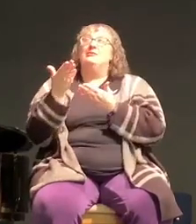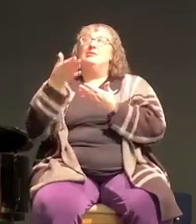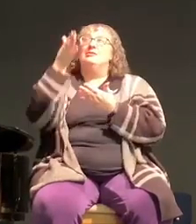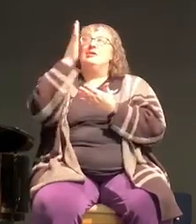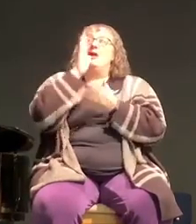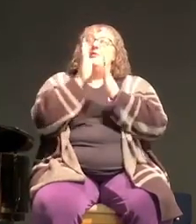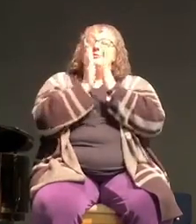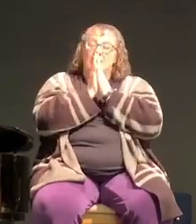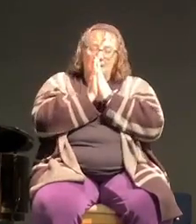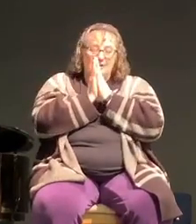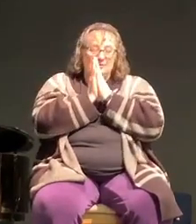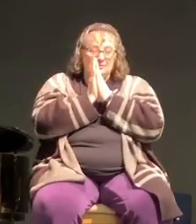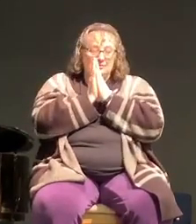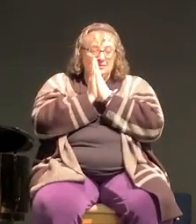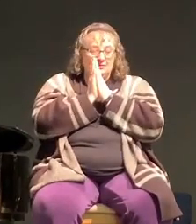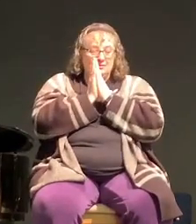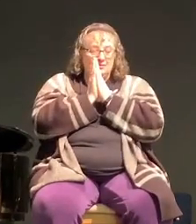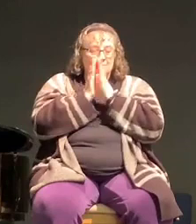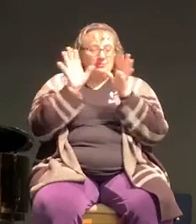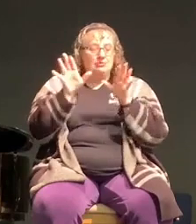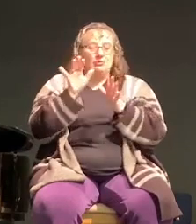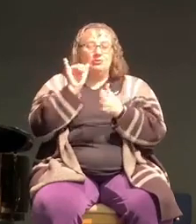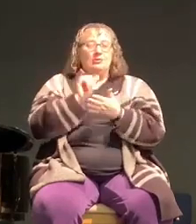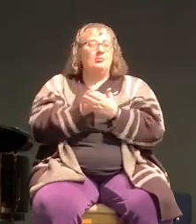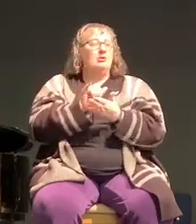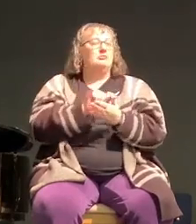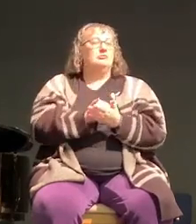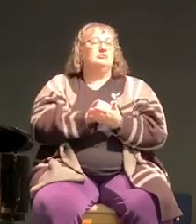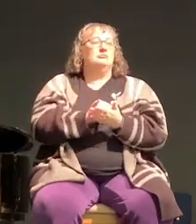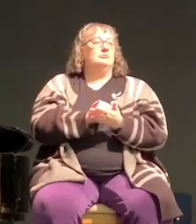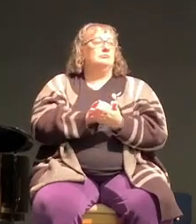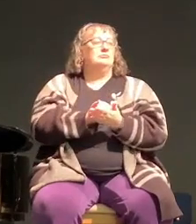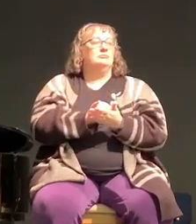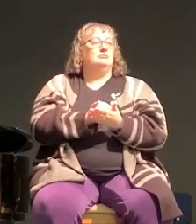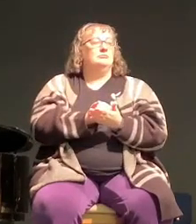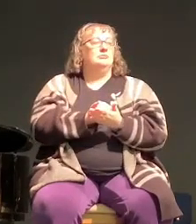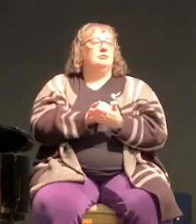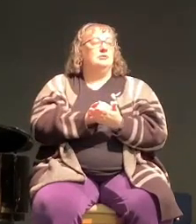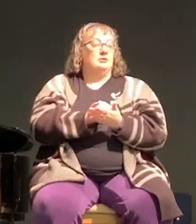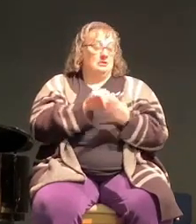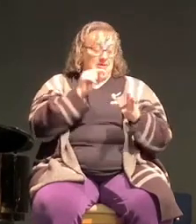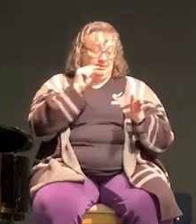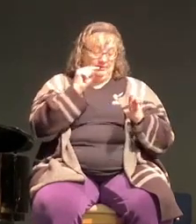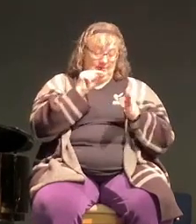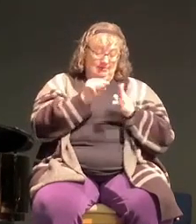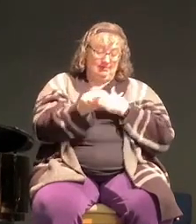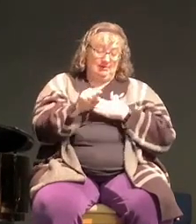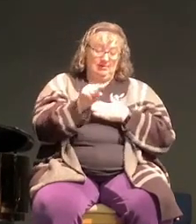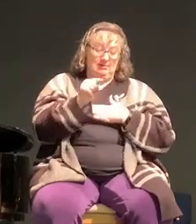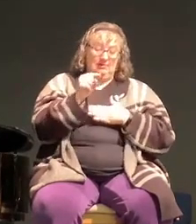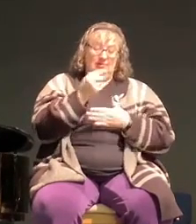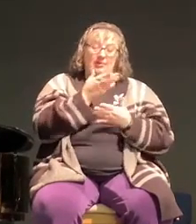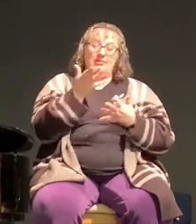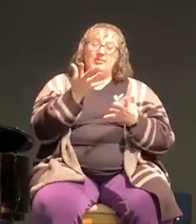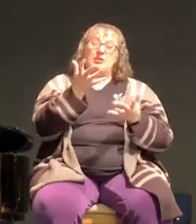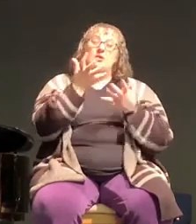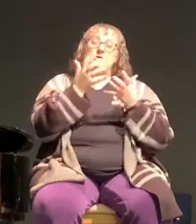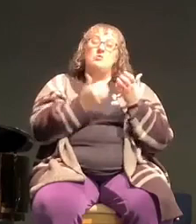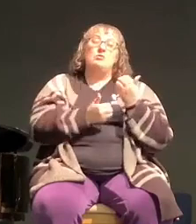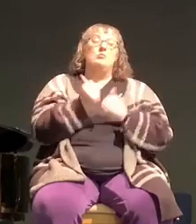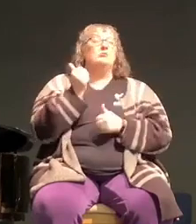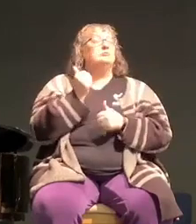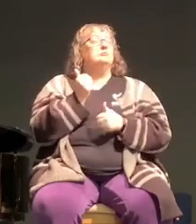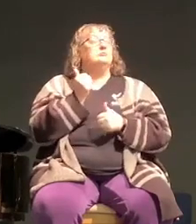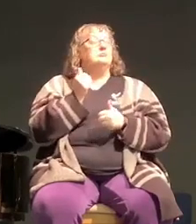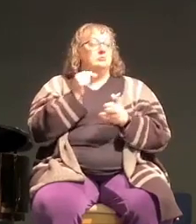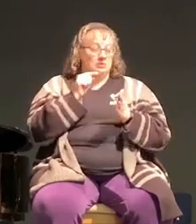was asking him to do the impossible. And that was to kill the thing that he wanted most,